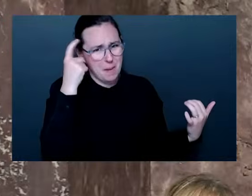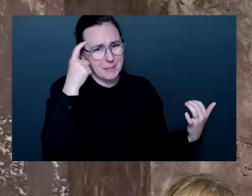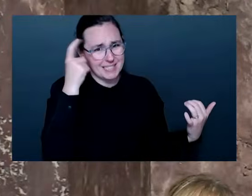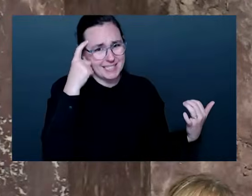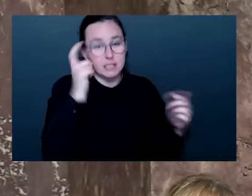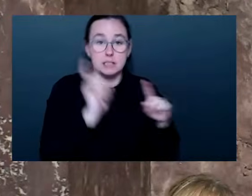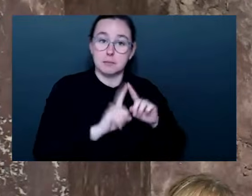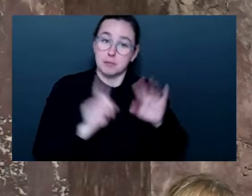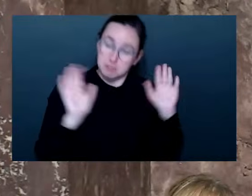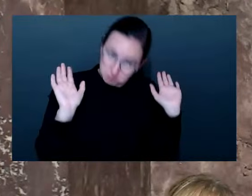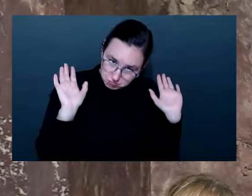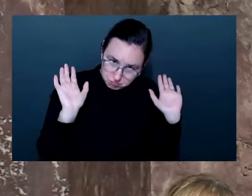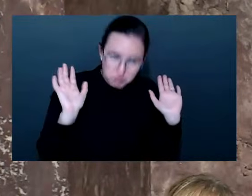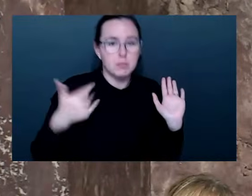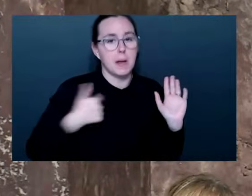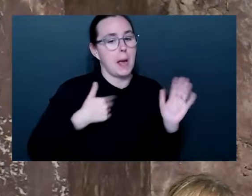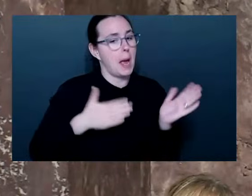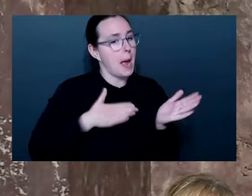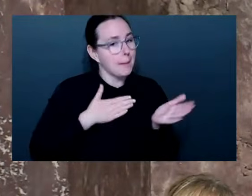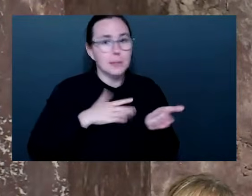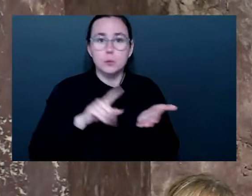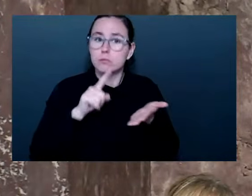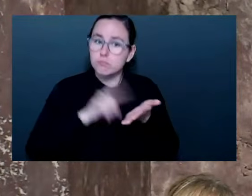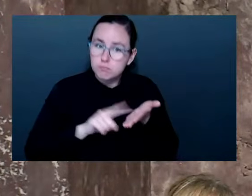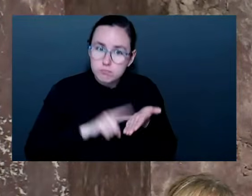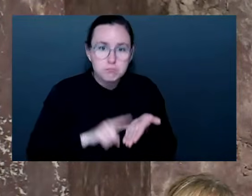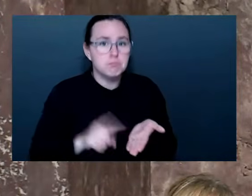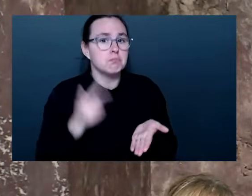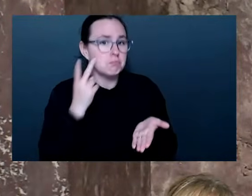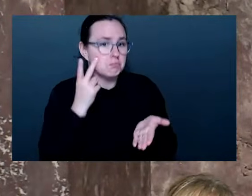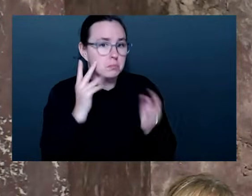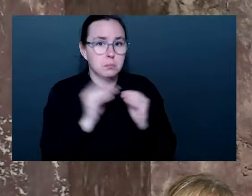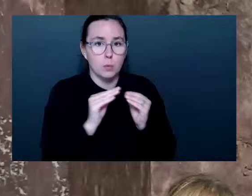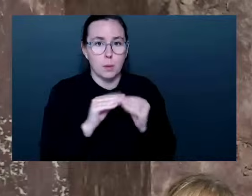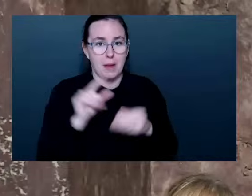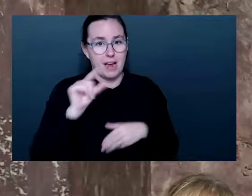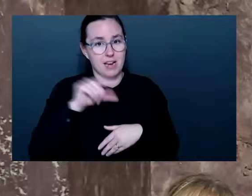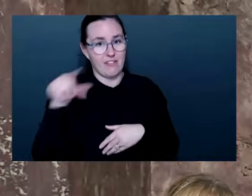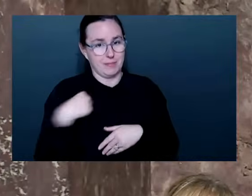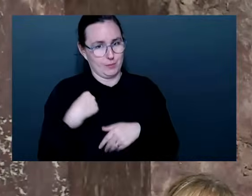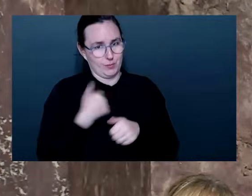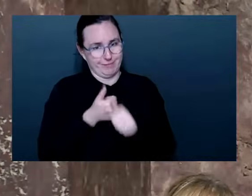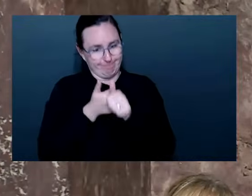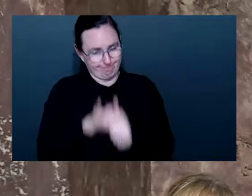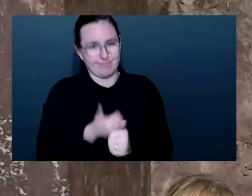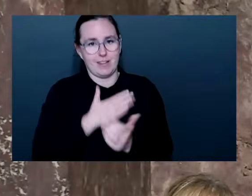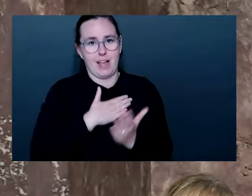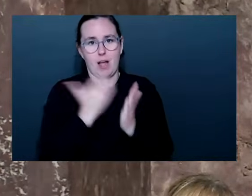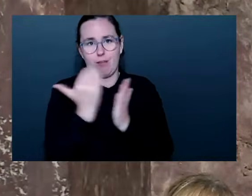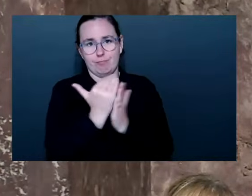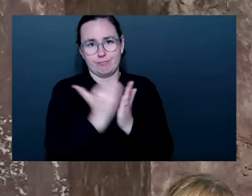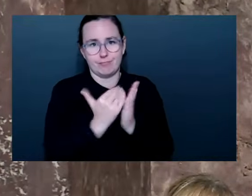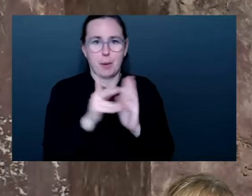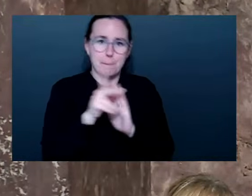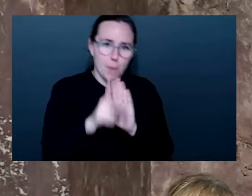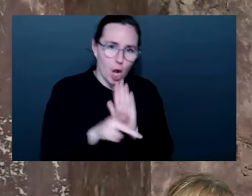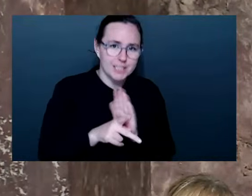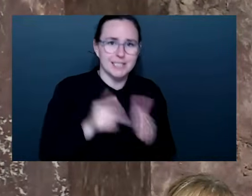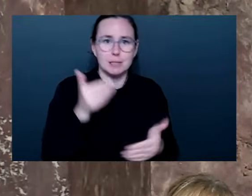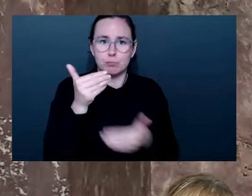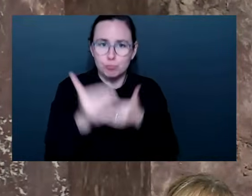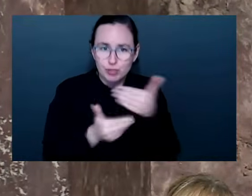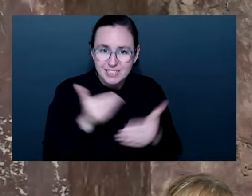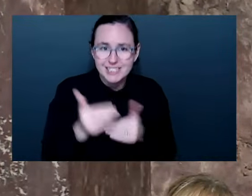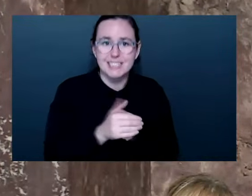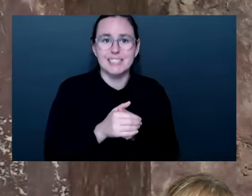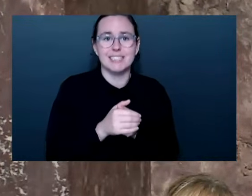will only do what we are required to, what is actual, what is documented, and what is accompanied by receipts, not just a piece of a